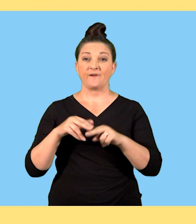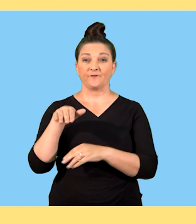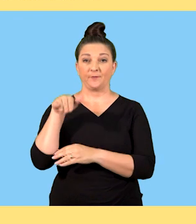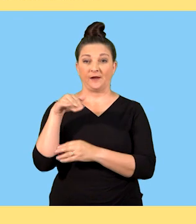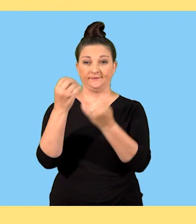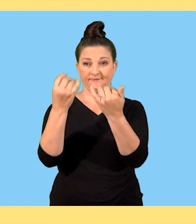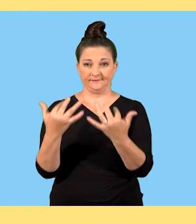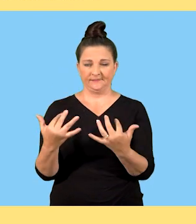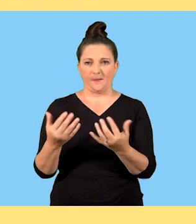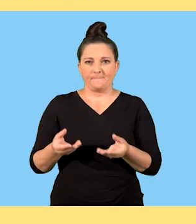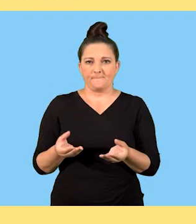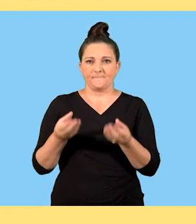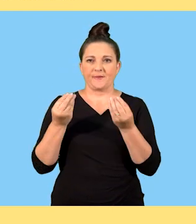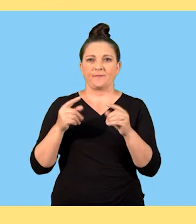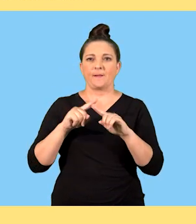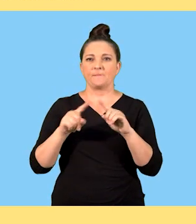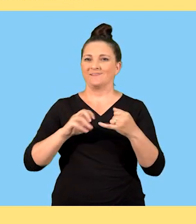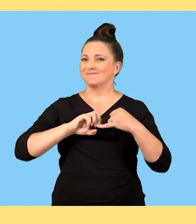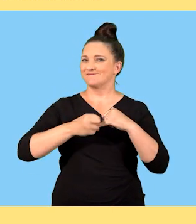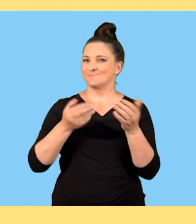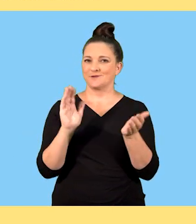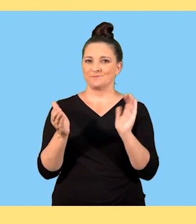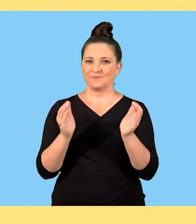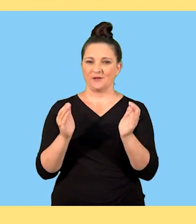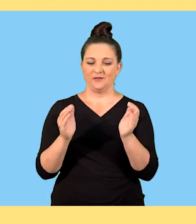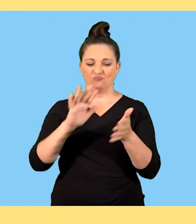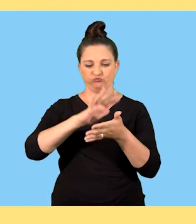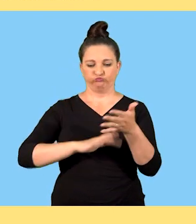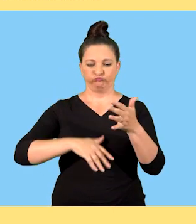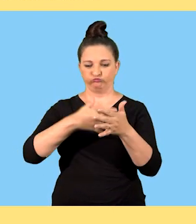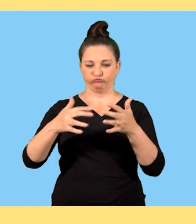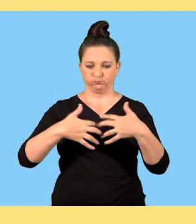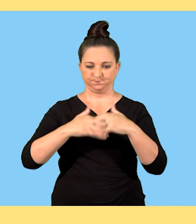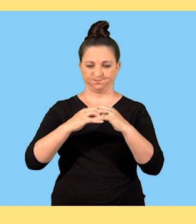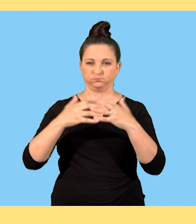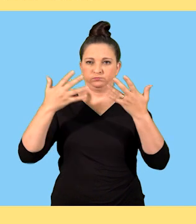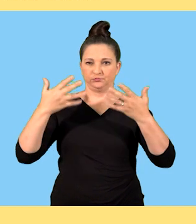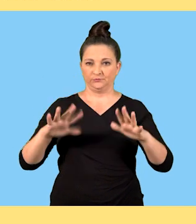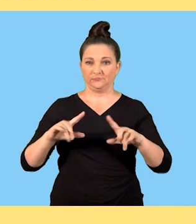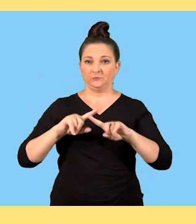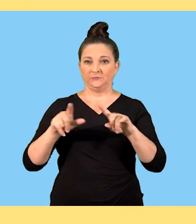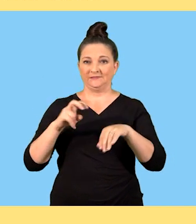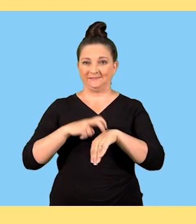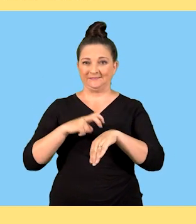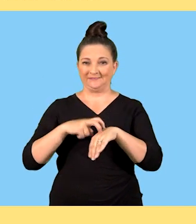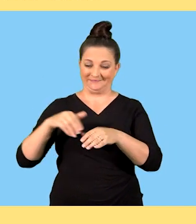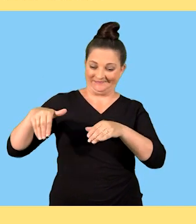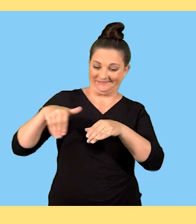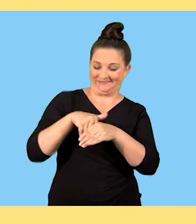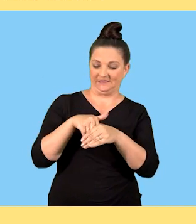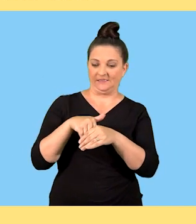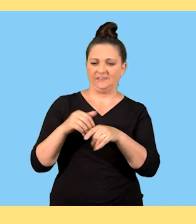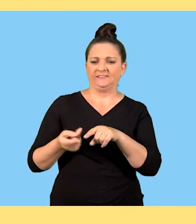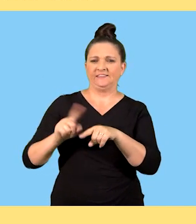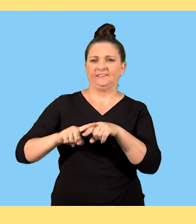the February bank statement was received after the trial balance had been drawn up. The following item must be brought